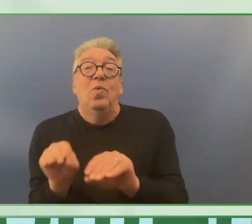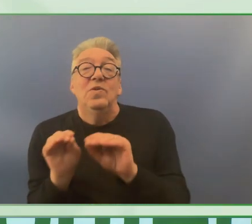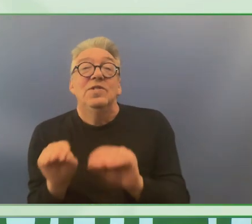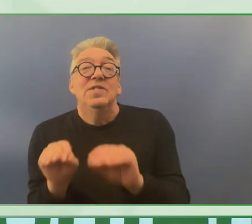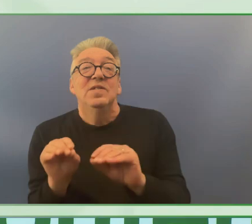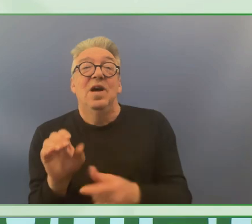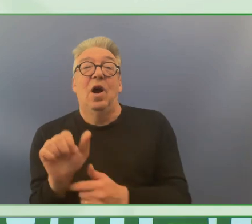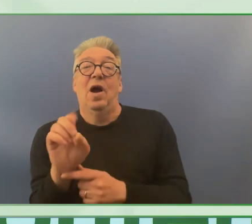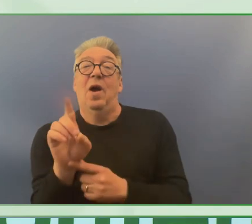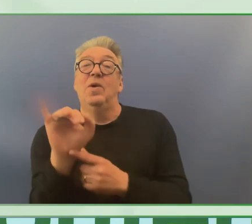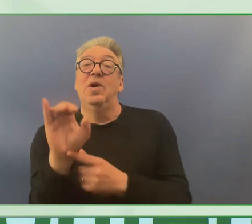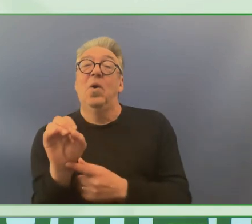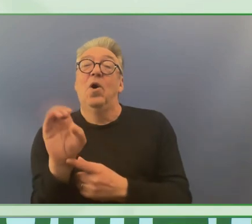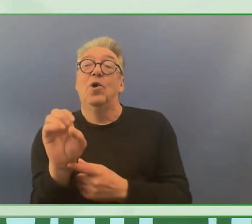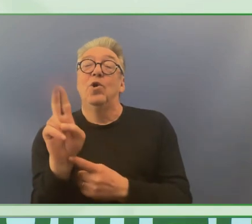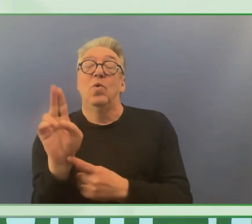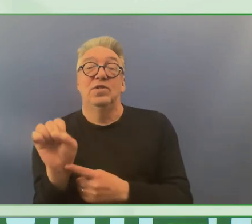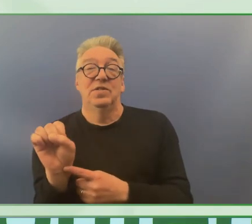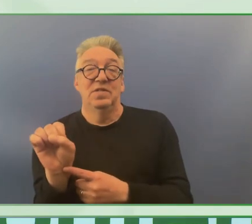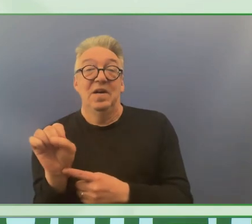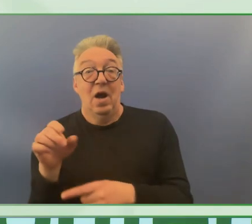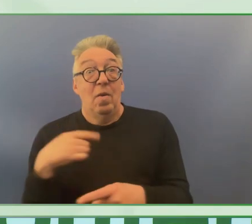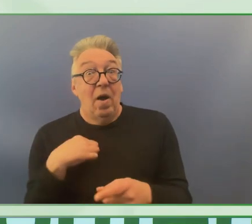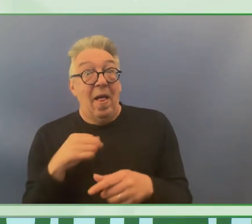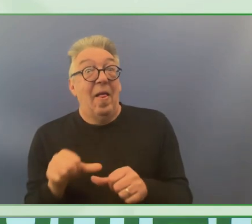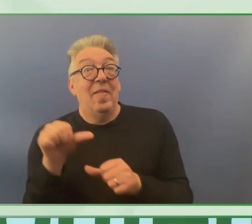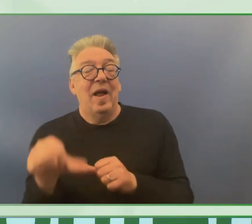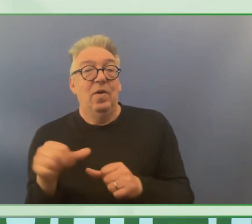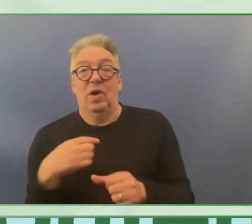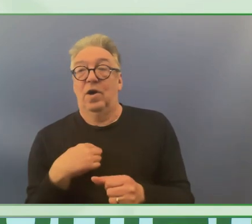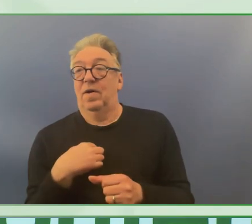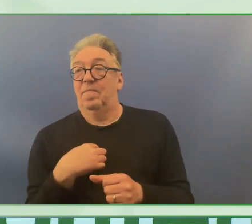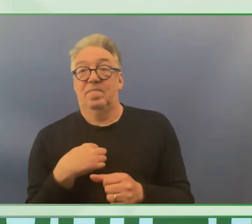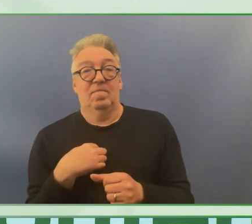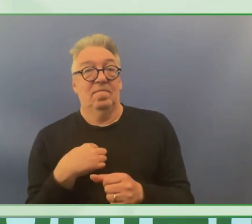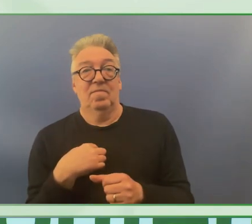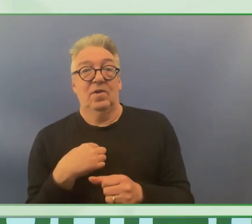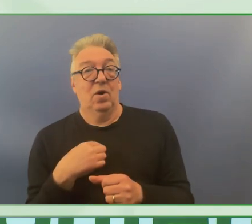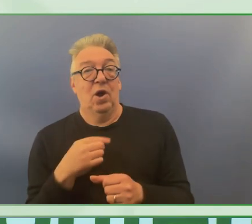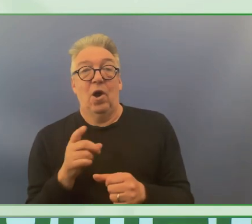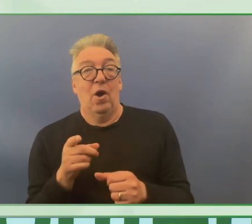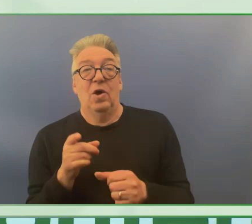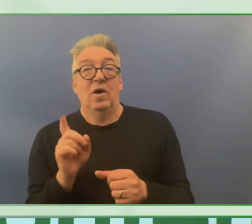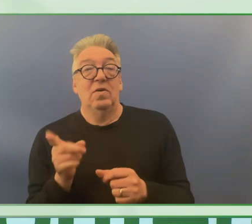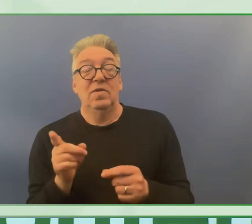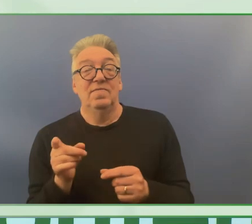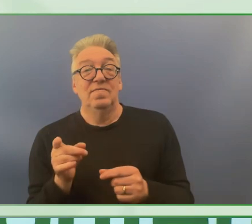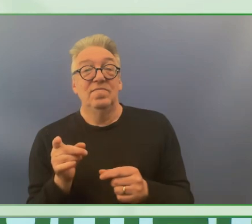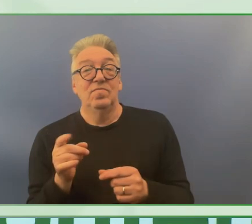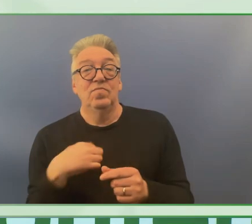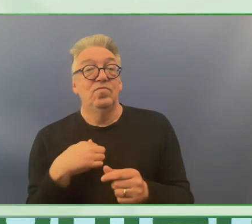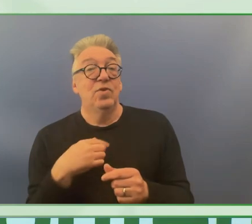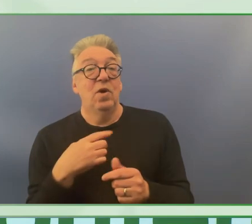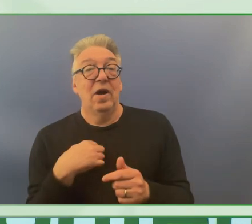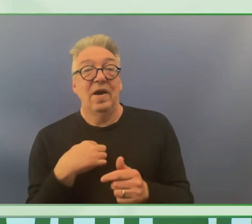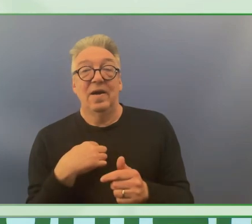right timing for those cues, because we overdid it, and they were too often, and they were annoying. So we had to pivot back and say,